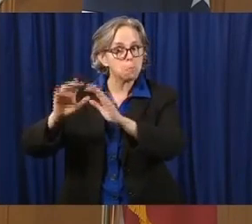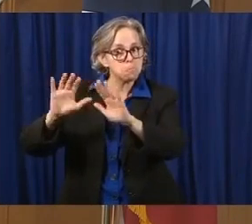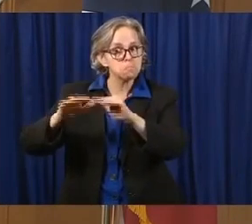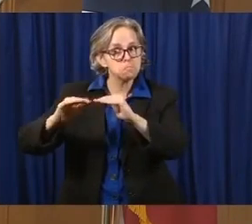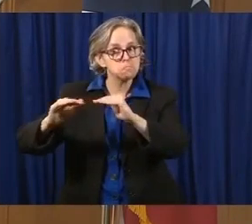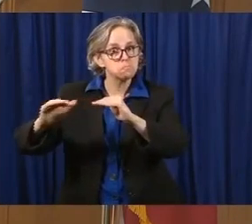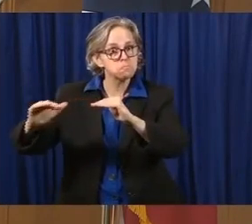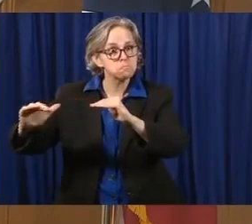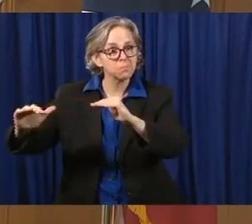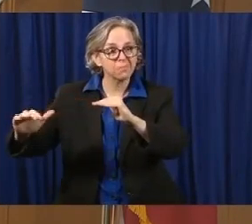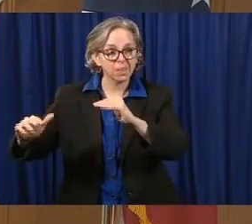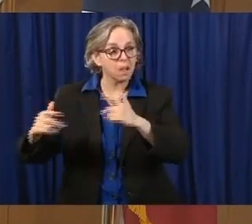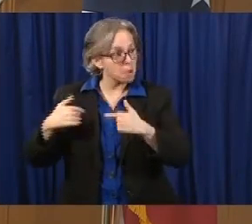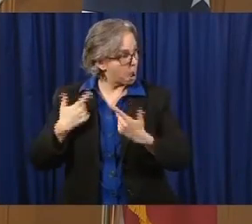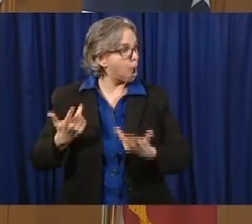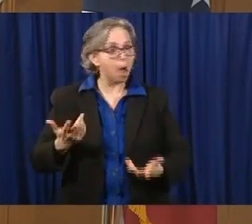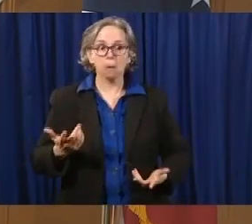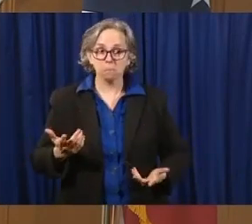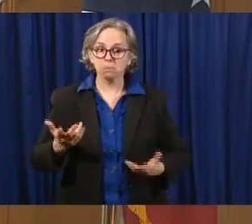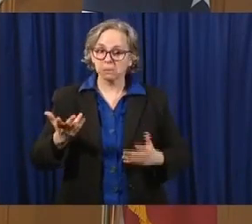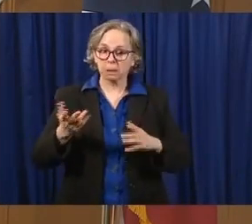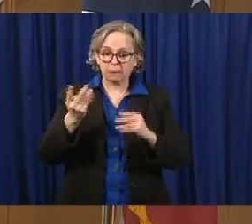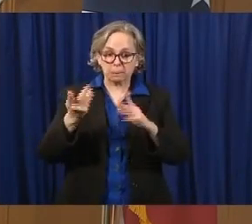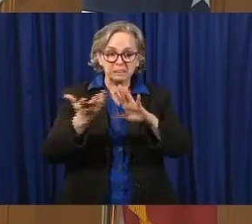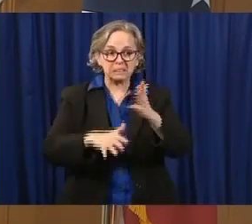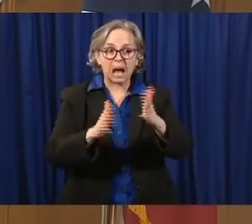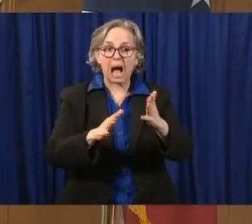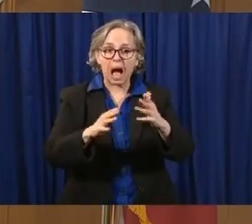had been not going up much.